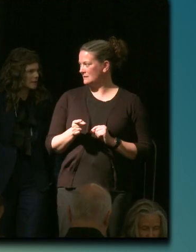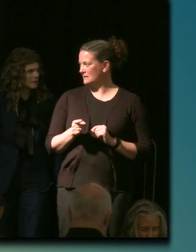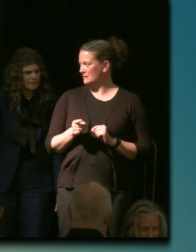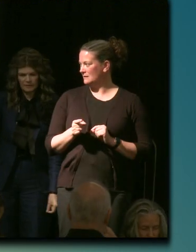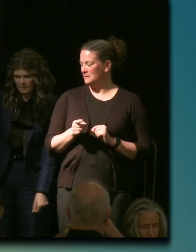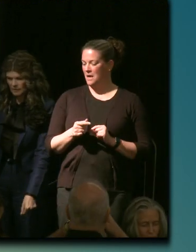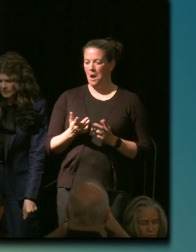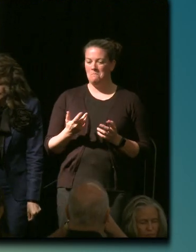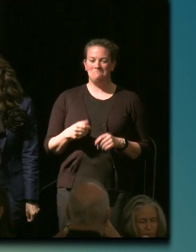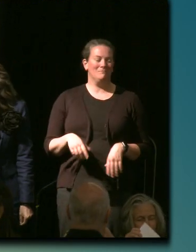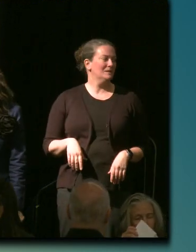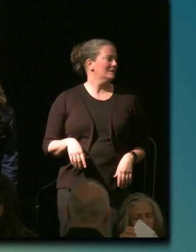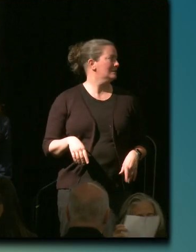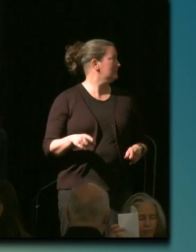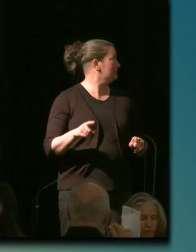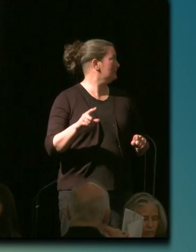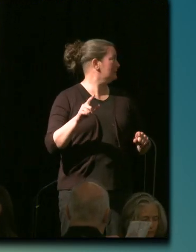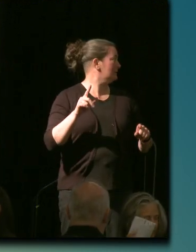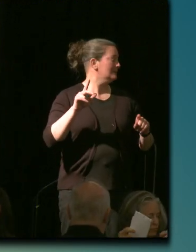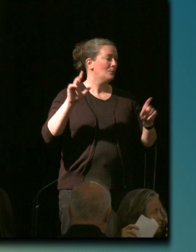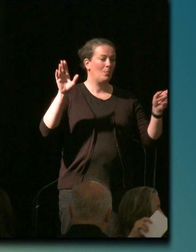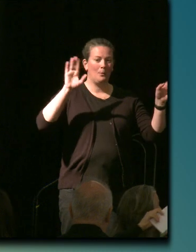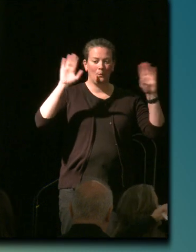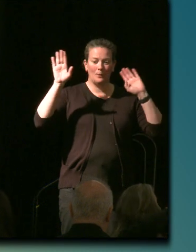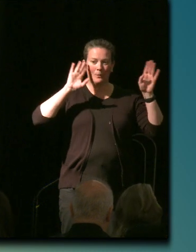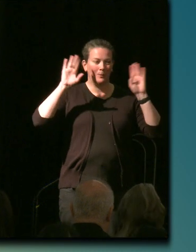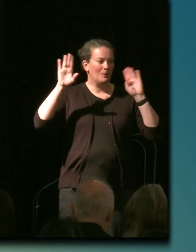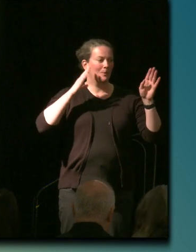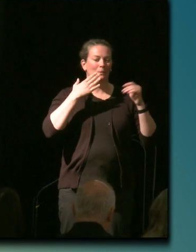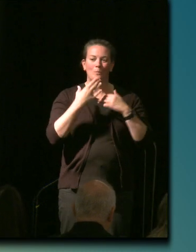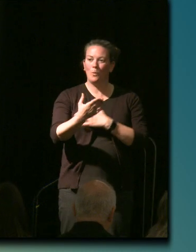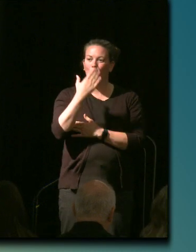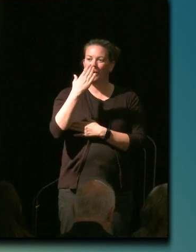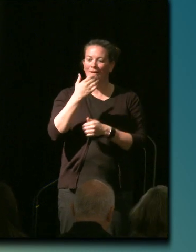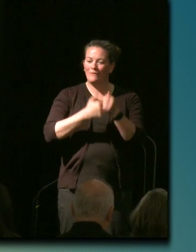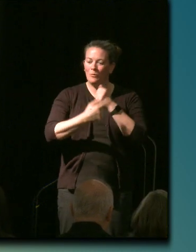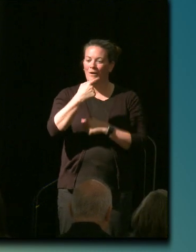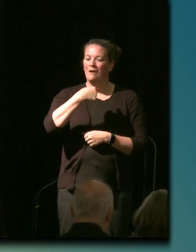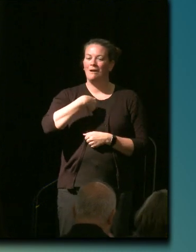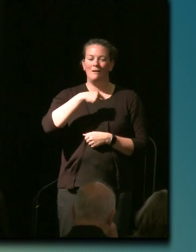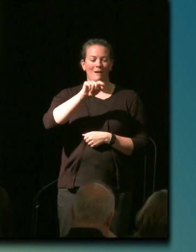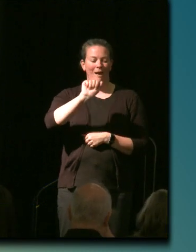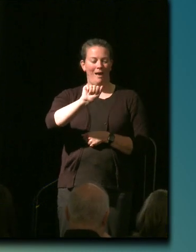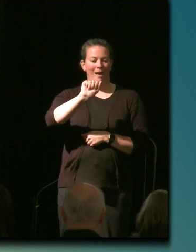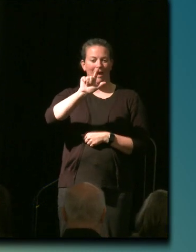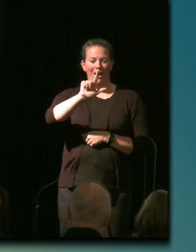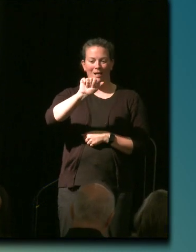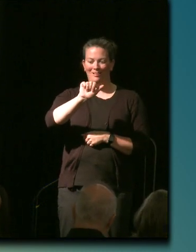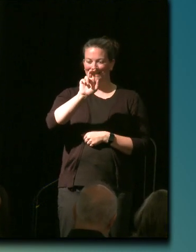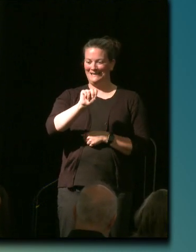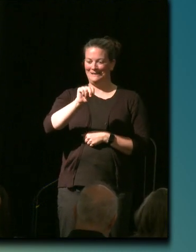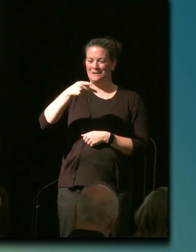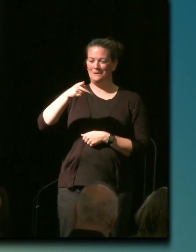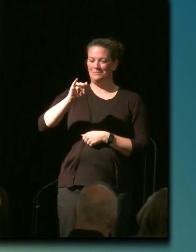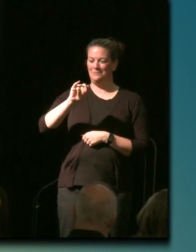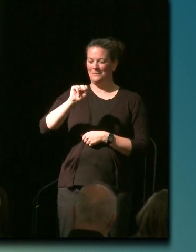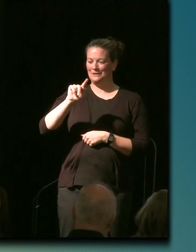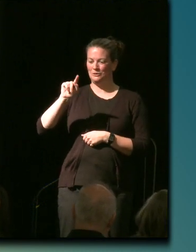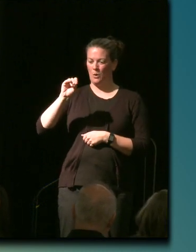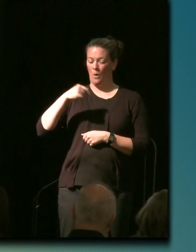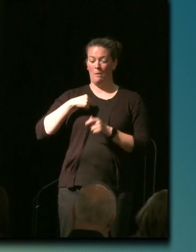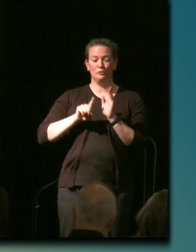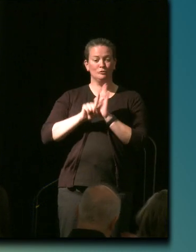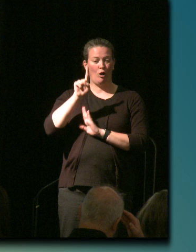Good morning, everyone. My name is Alan Pinto. I am a 6-foot man. I am wearing dark